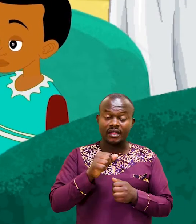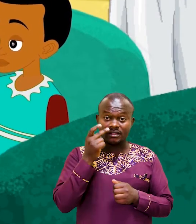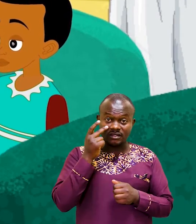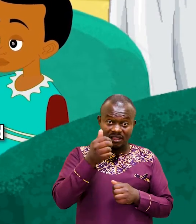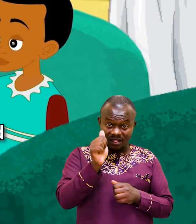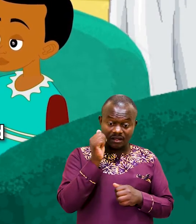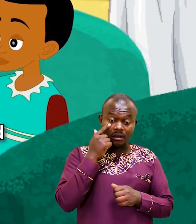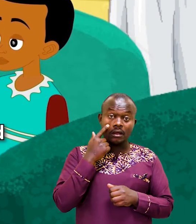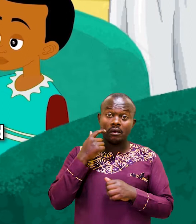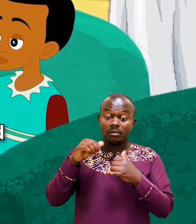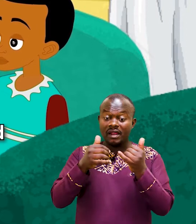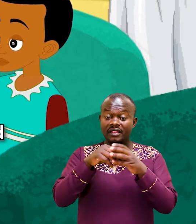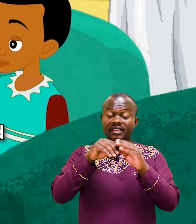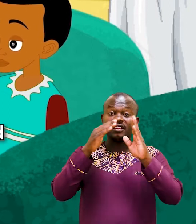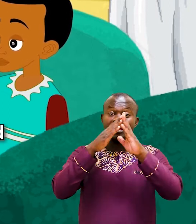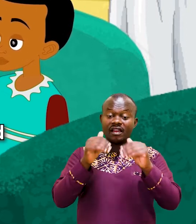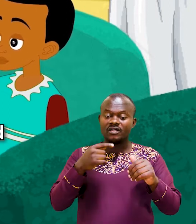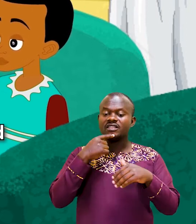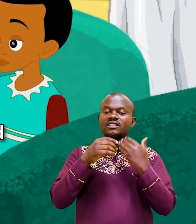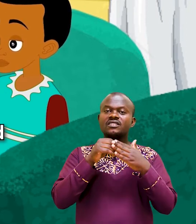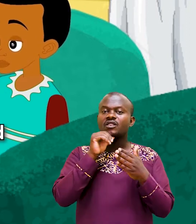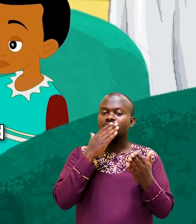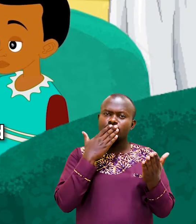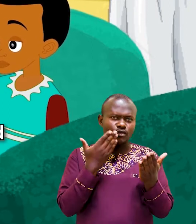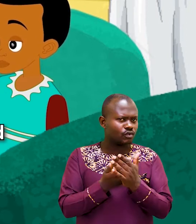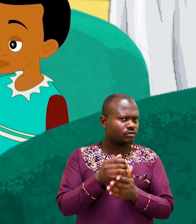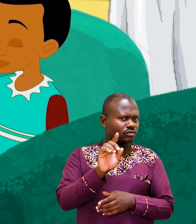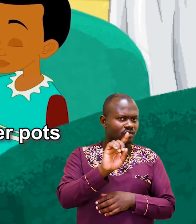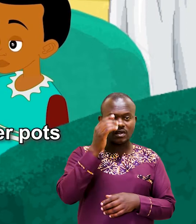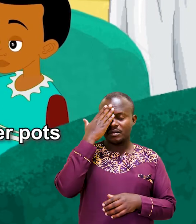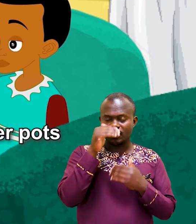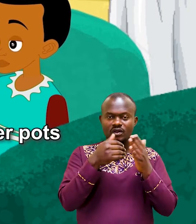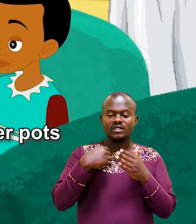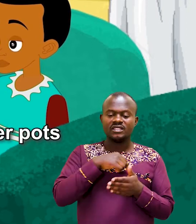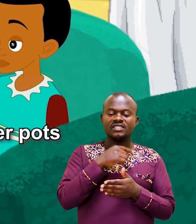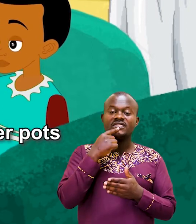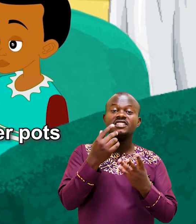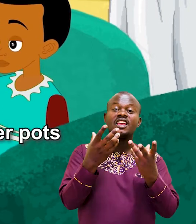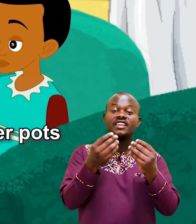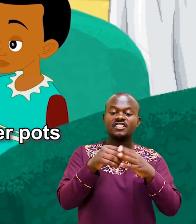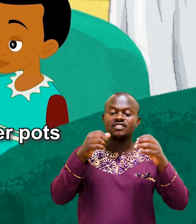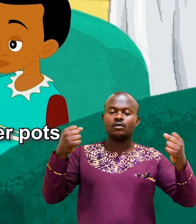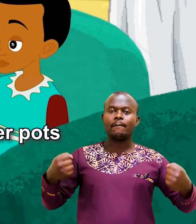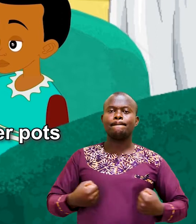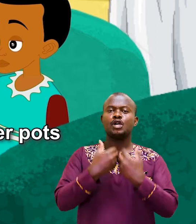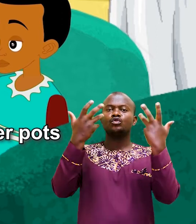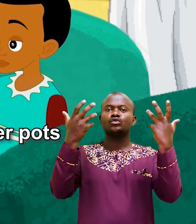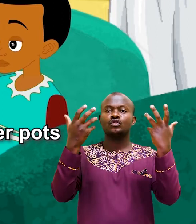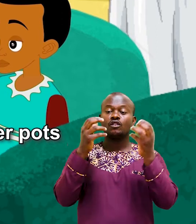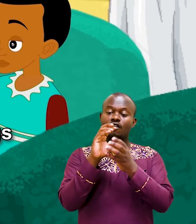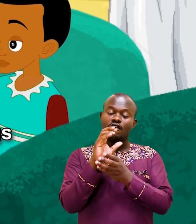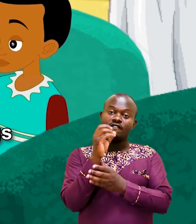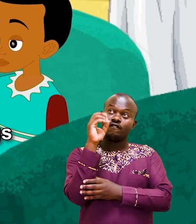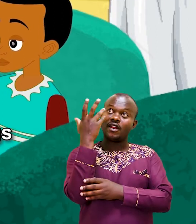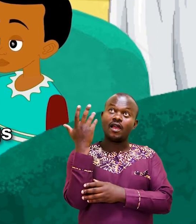that. Playing in the house is not good. Because it is easy to break flower